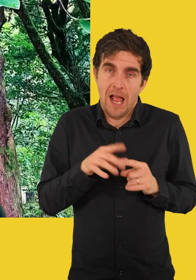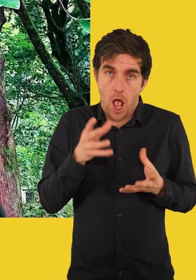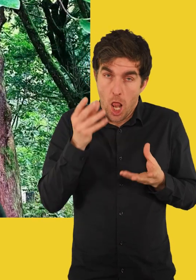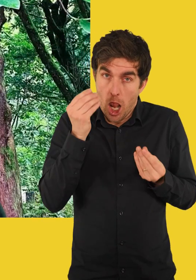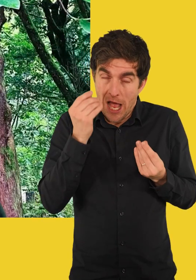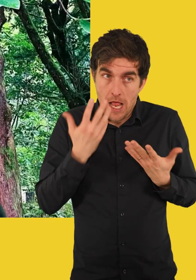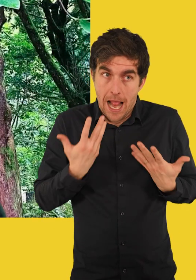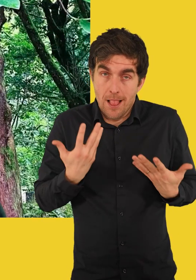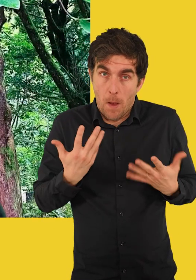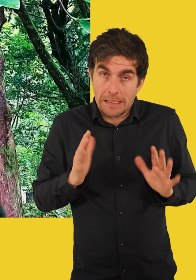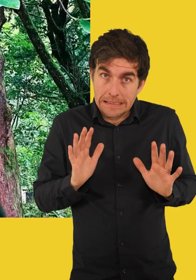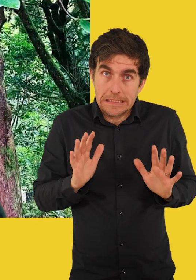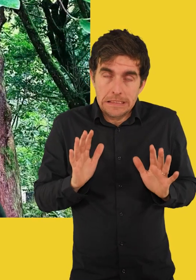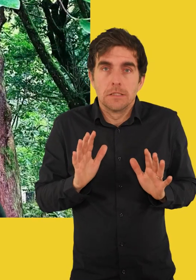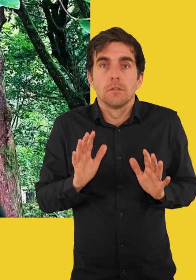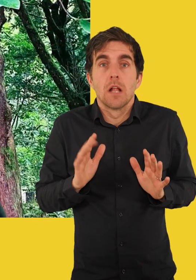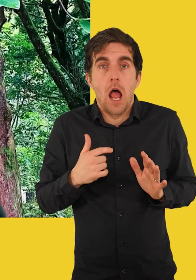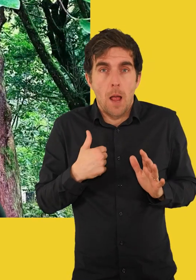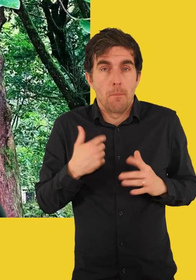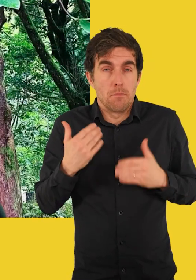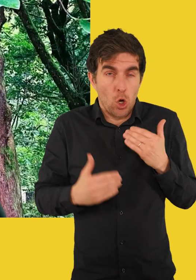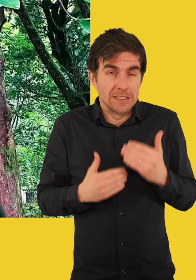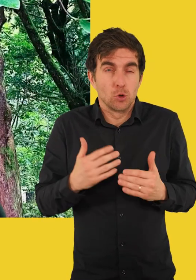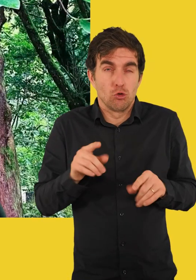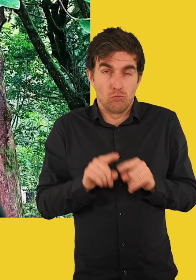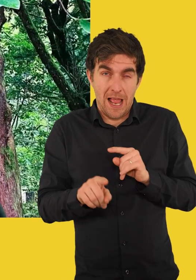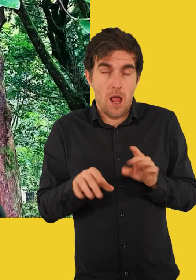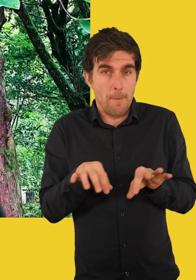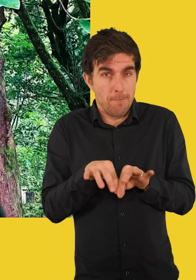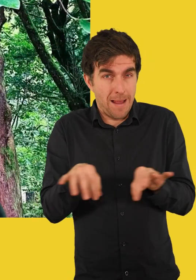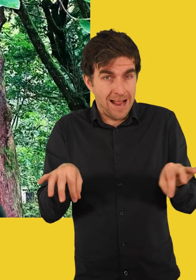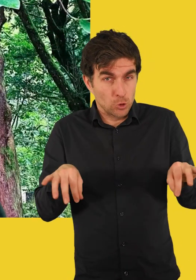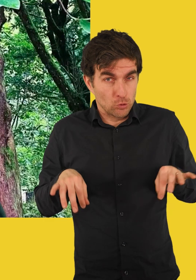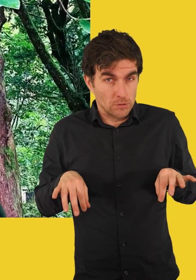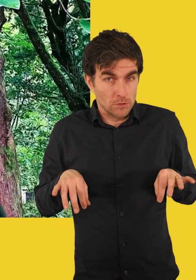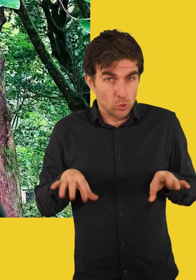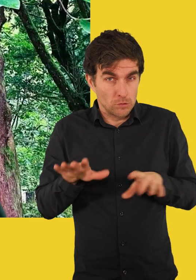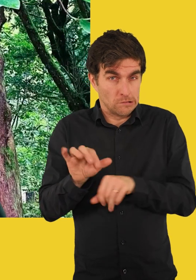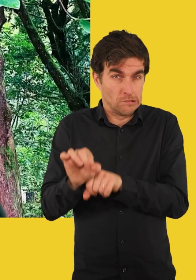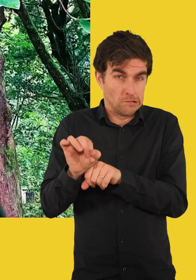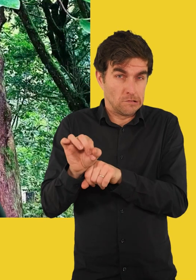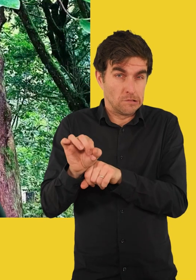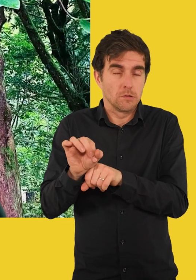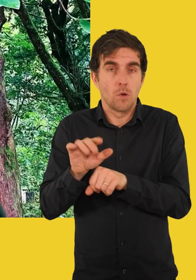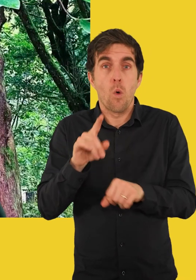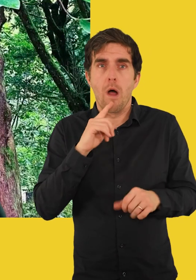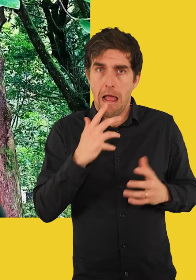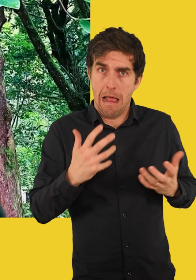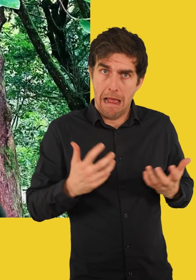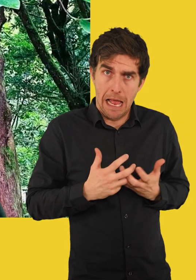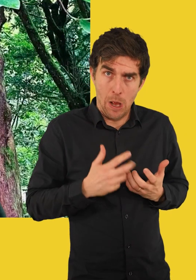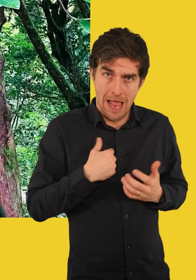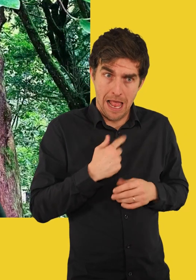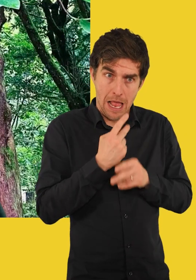much at the moment. So I'm very much in the process of learning to set boundaries. And I think to kind of go back